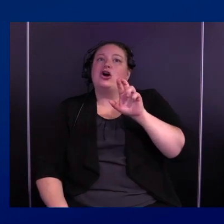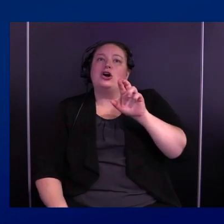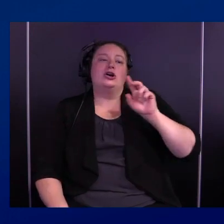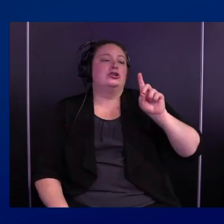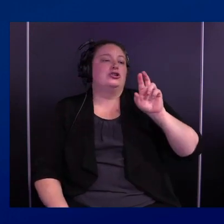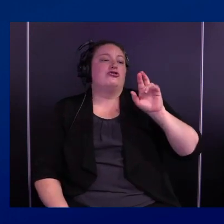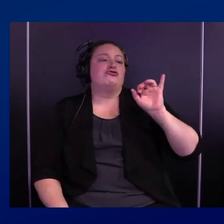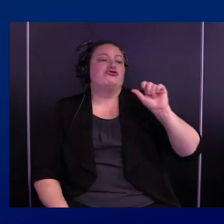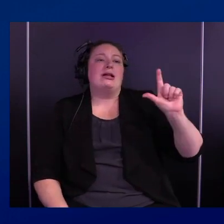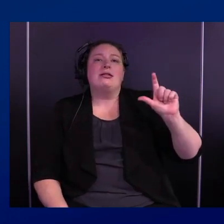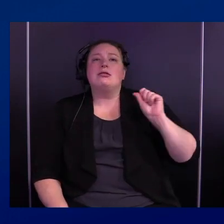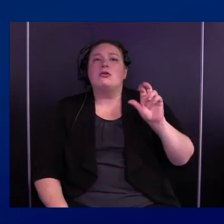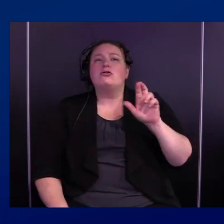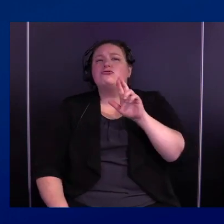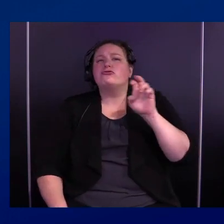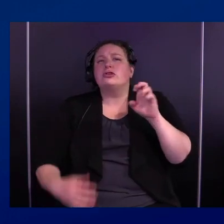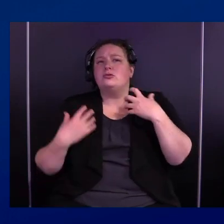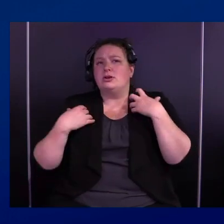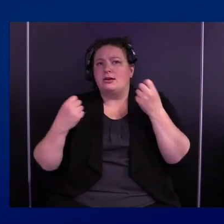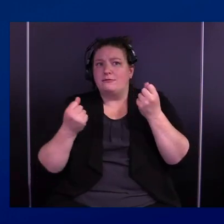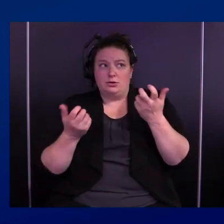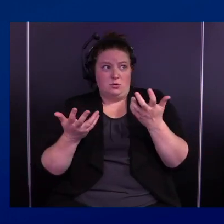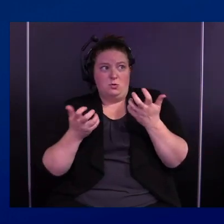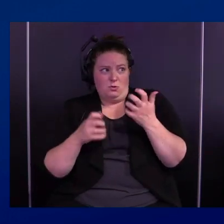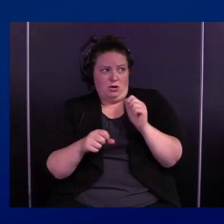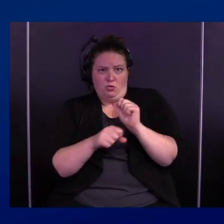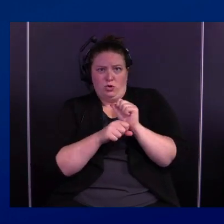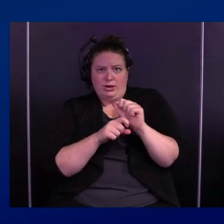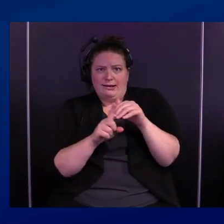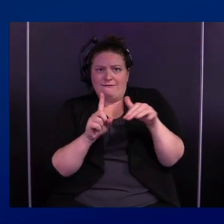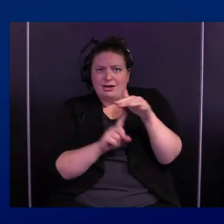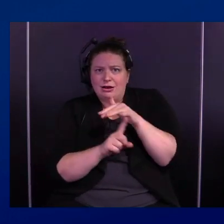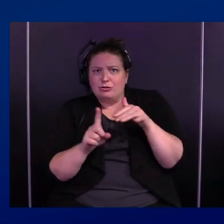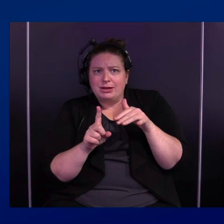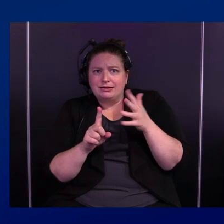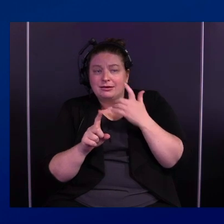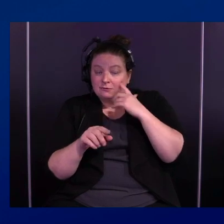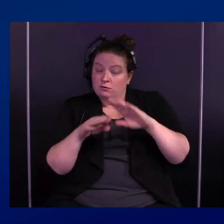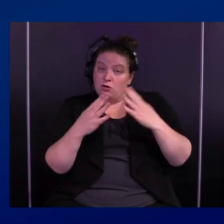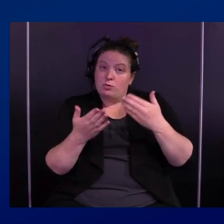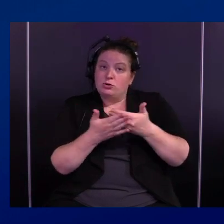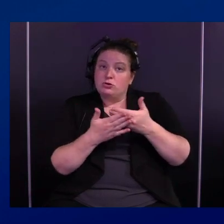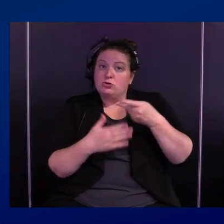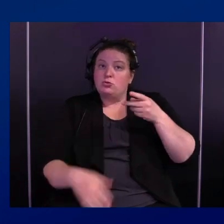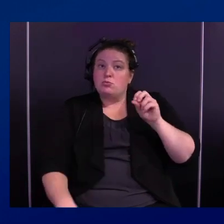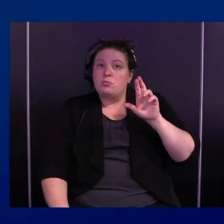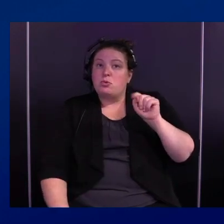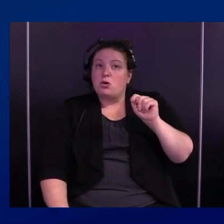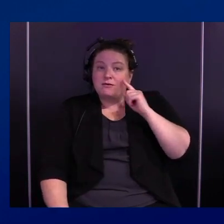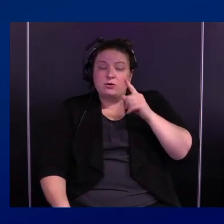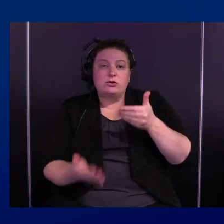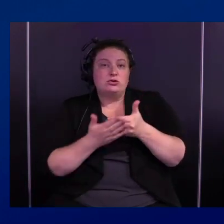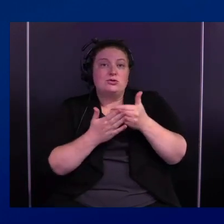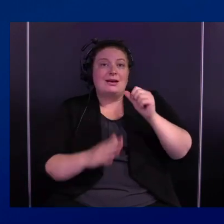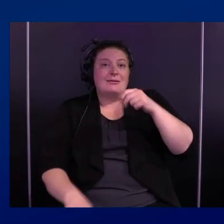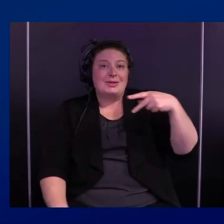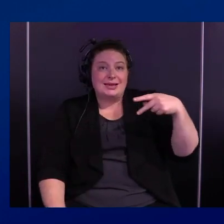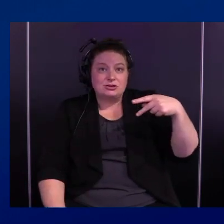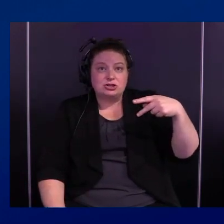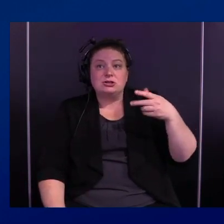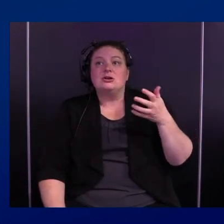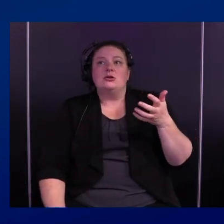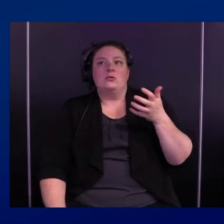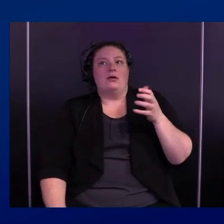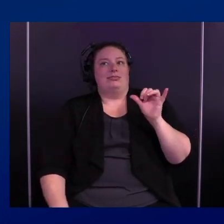a re-recovery, to have a working environment. So if we've opened a new port for a new application, we want that to